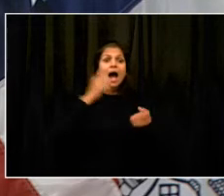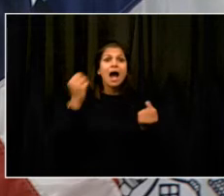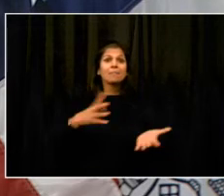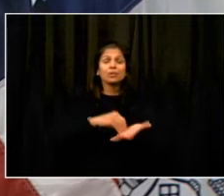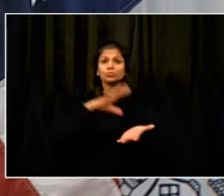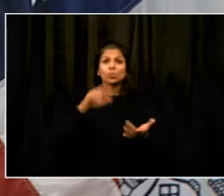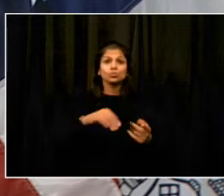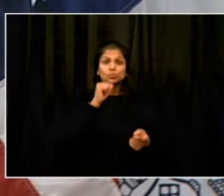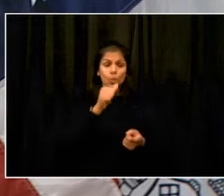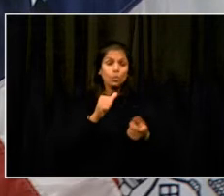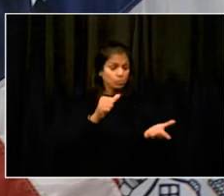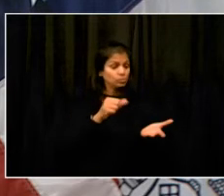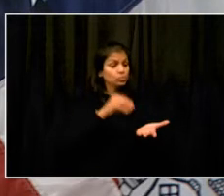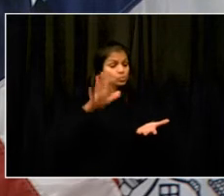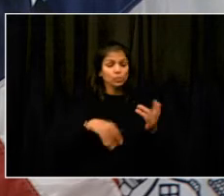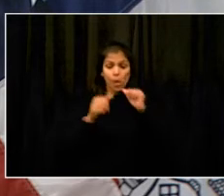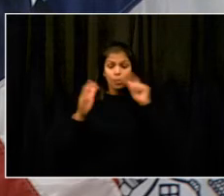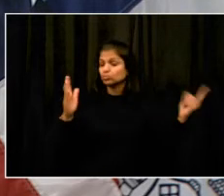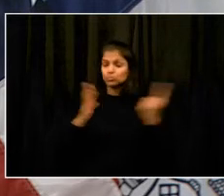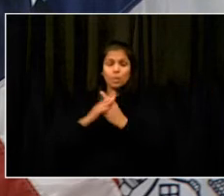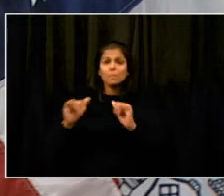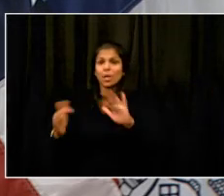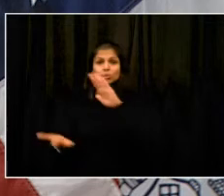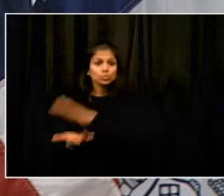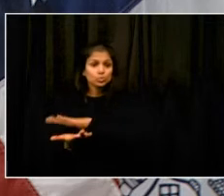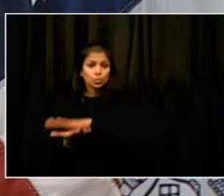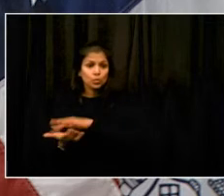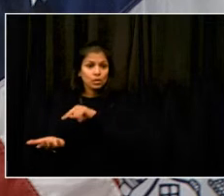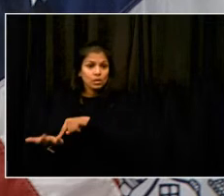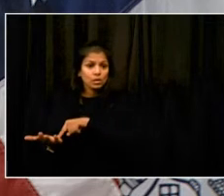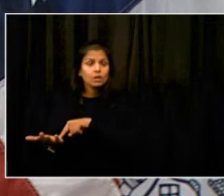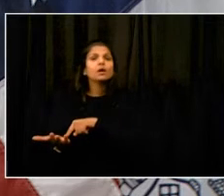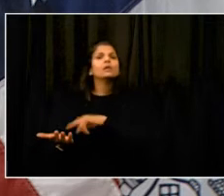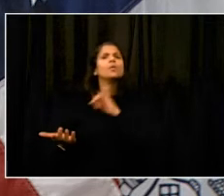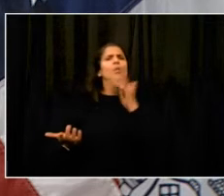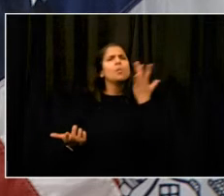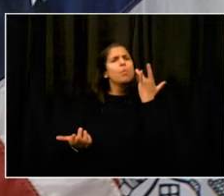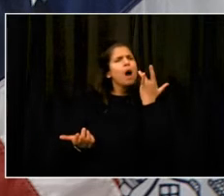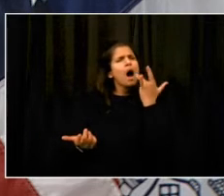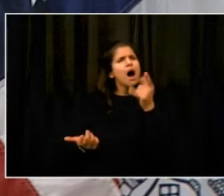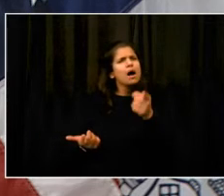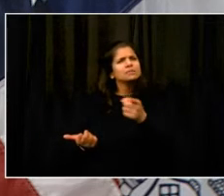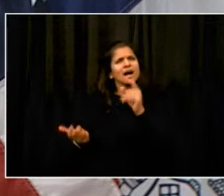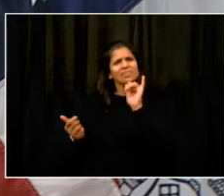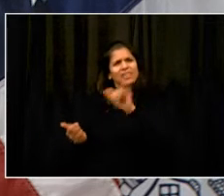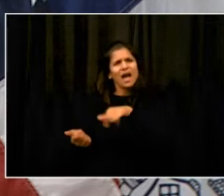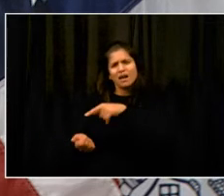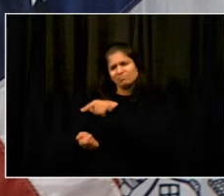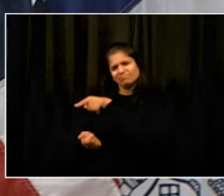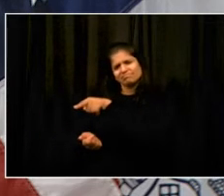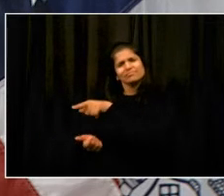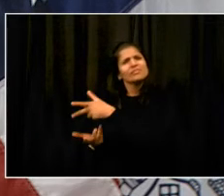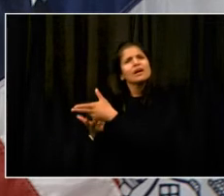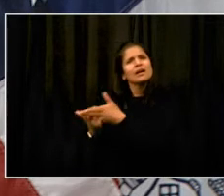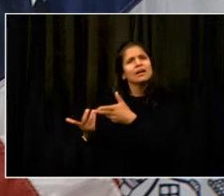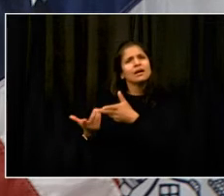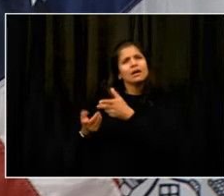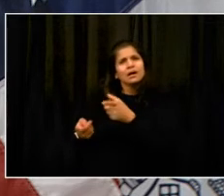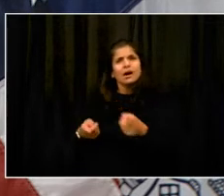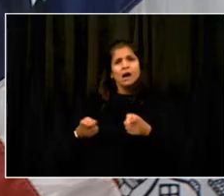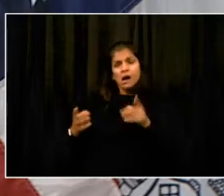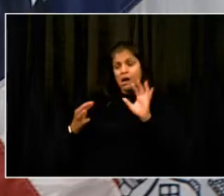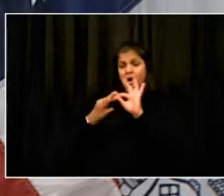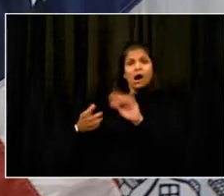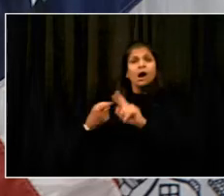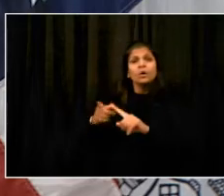bearing or relationship to how many kids are going to be able to do 5-day-a-week schooling?